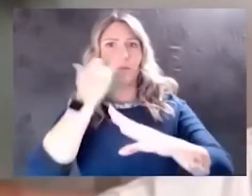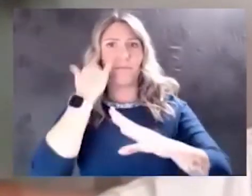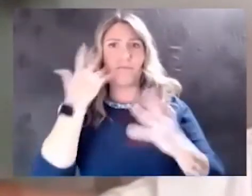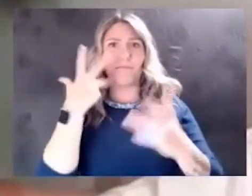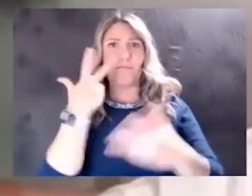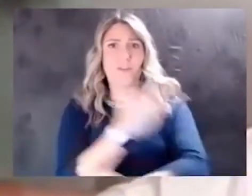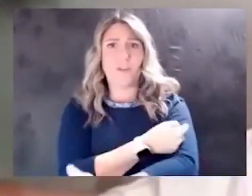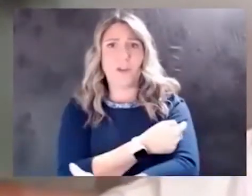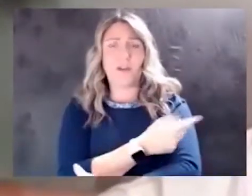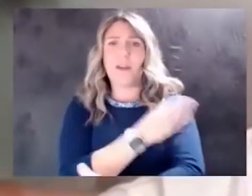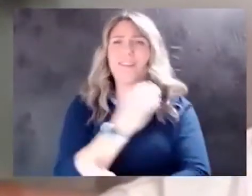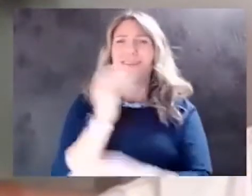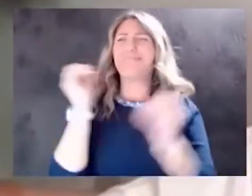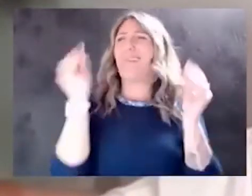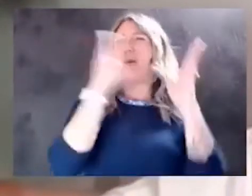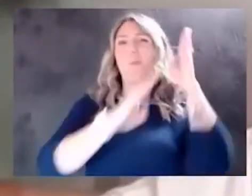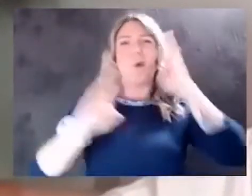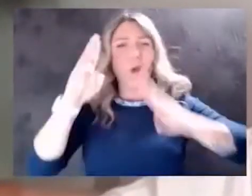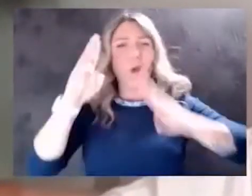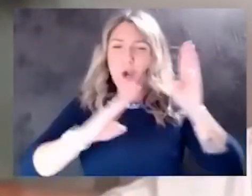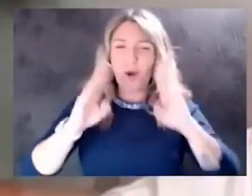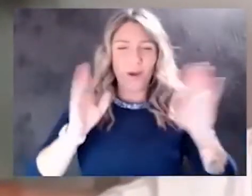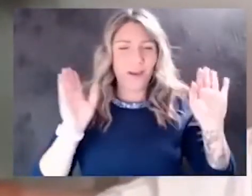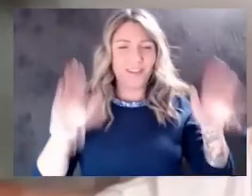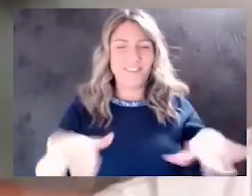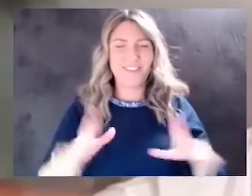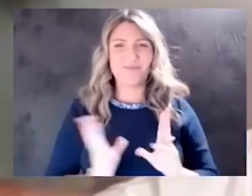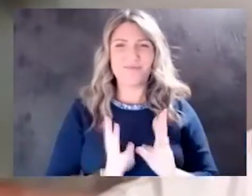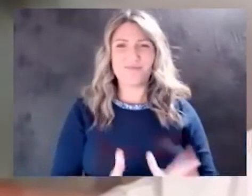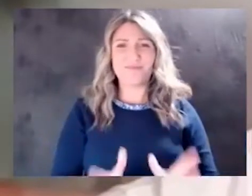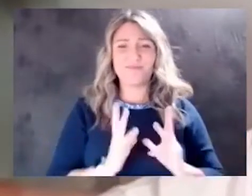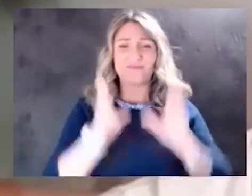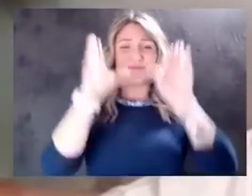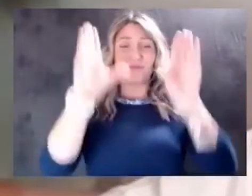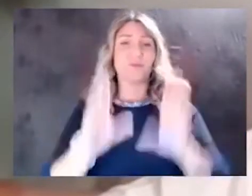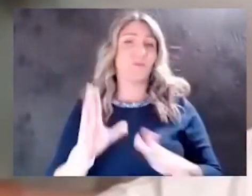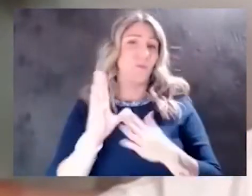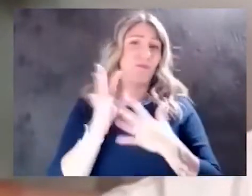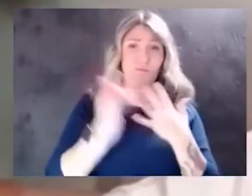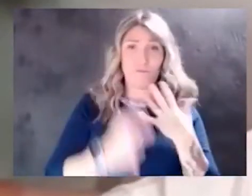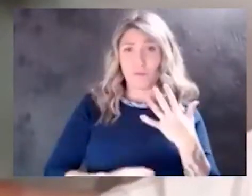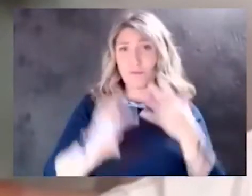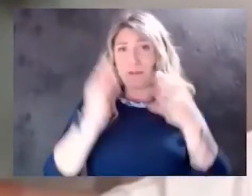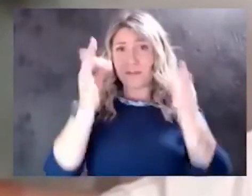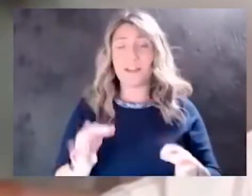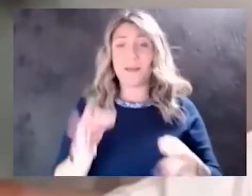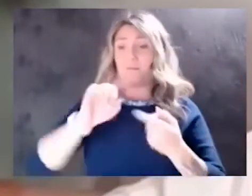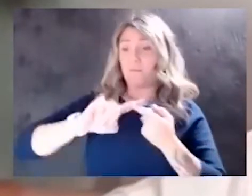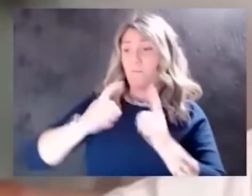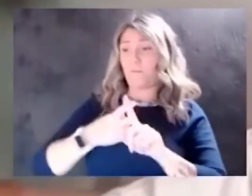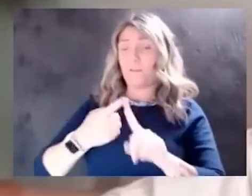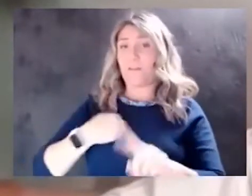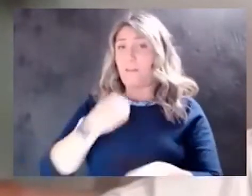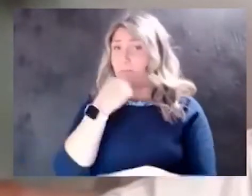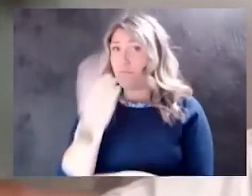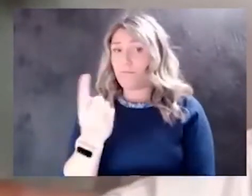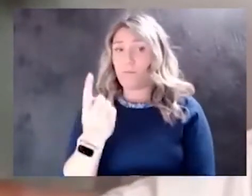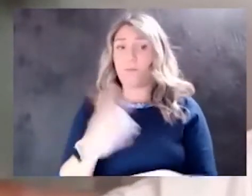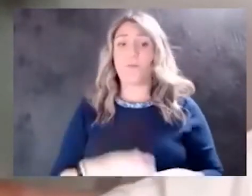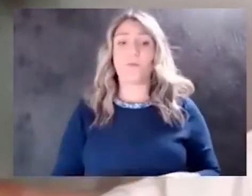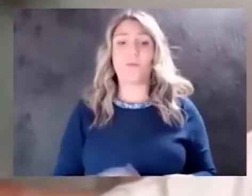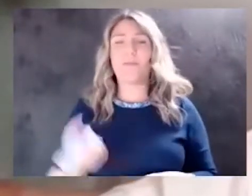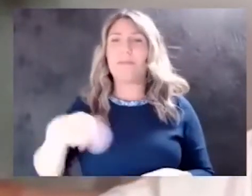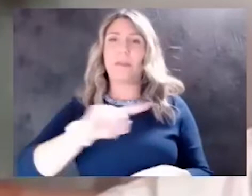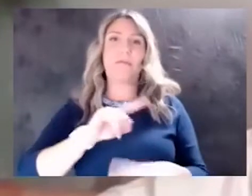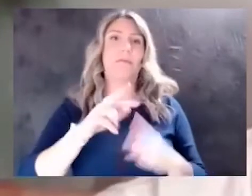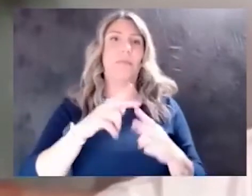there's nothing to be worried about. It's a great choice, and the friends that I had told that to, they've either got